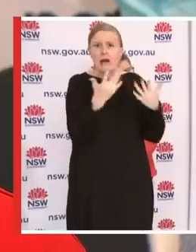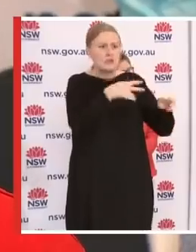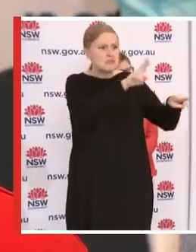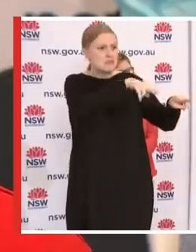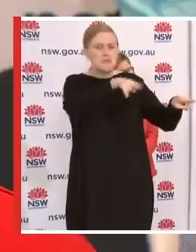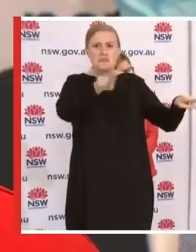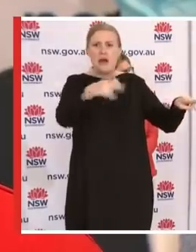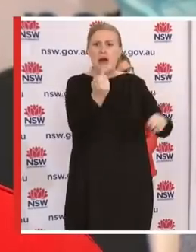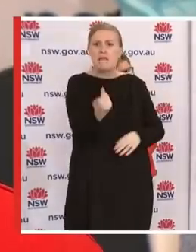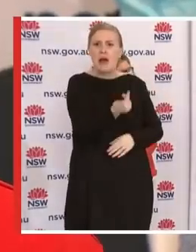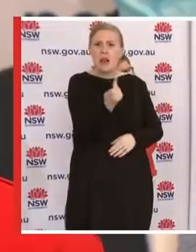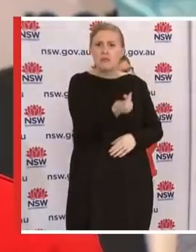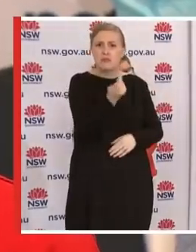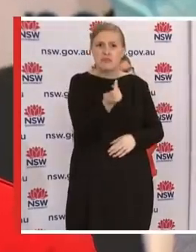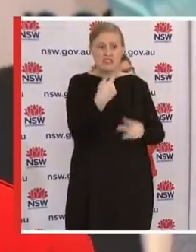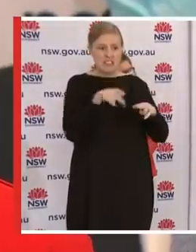from their families and that sort of thing?